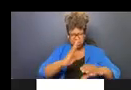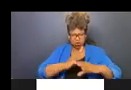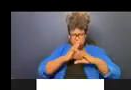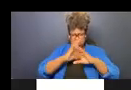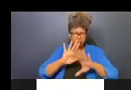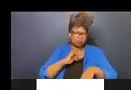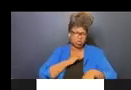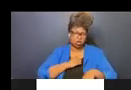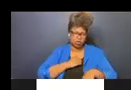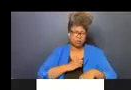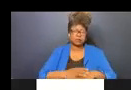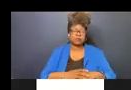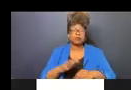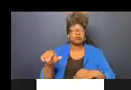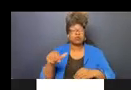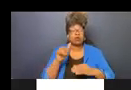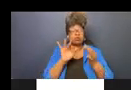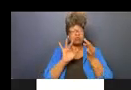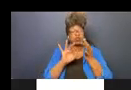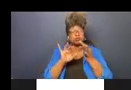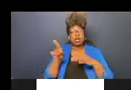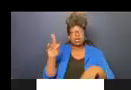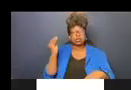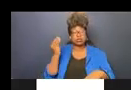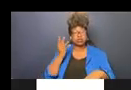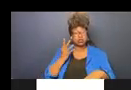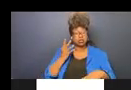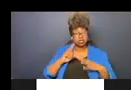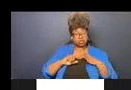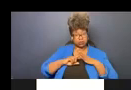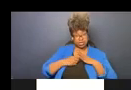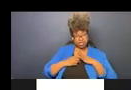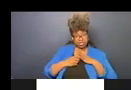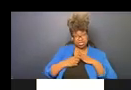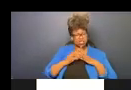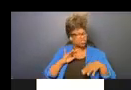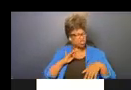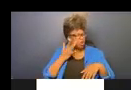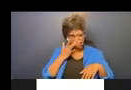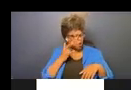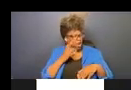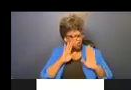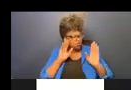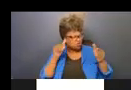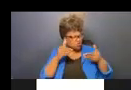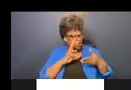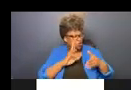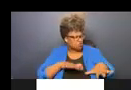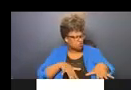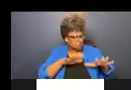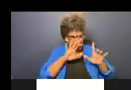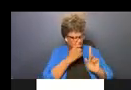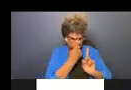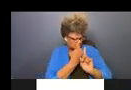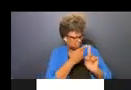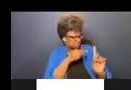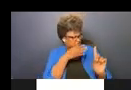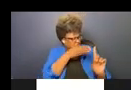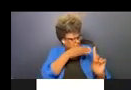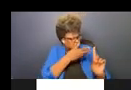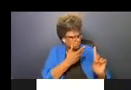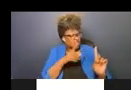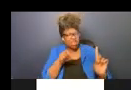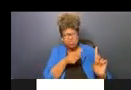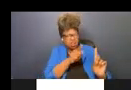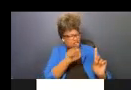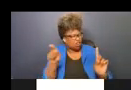Another bit of feedback we received early on was, you know, why are you guys only looking at flooding? We have other concerns in the region.